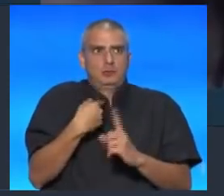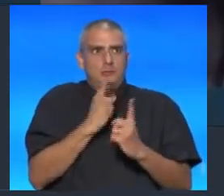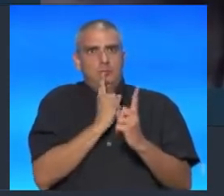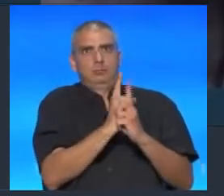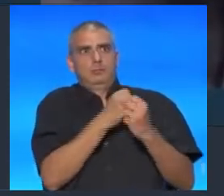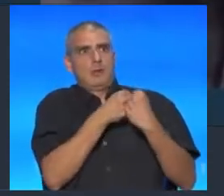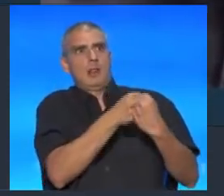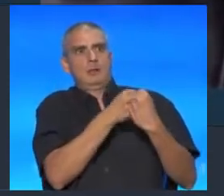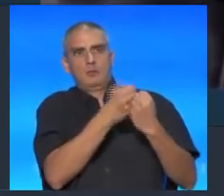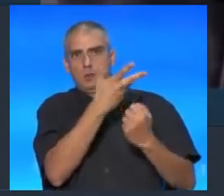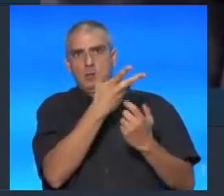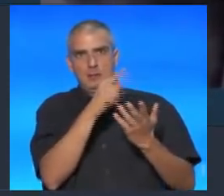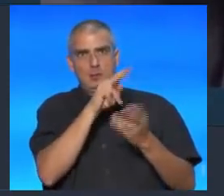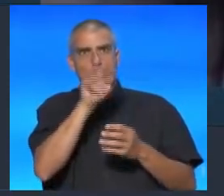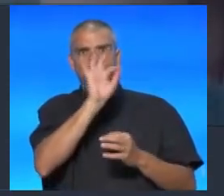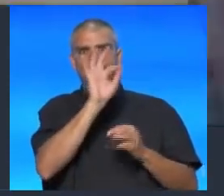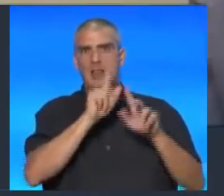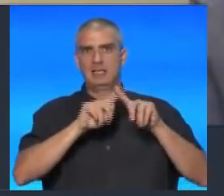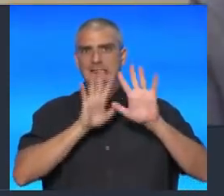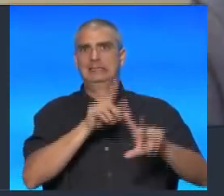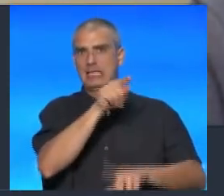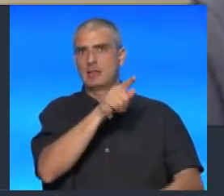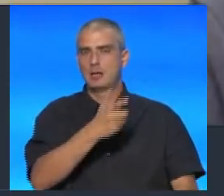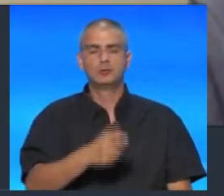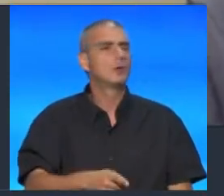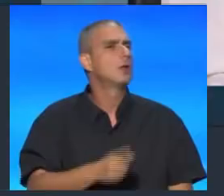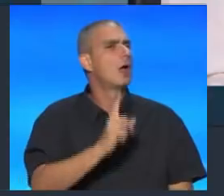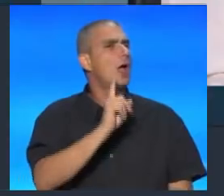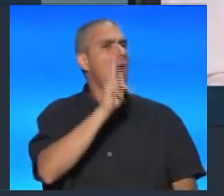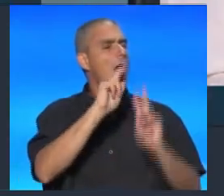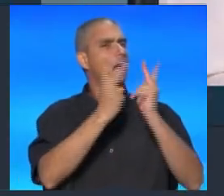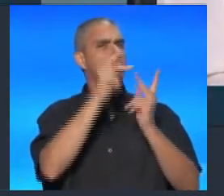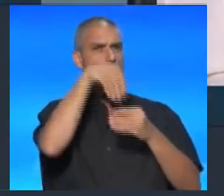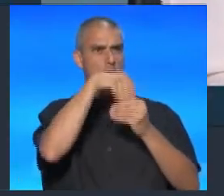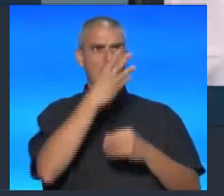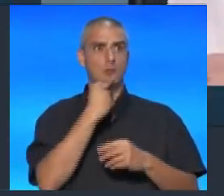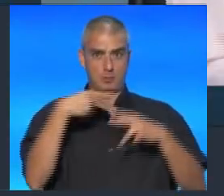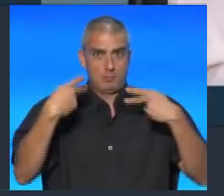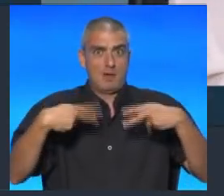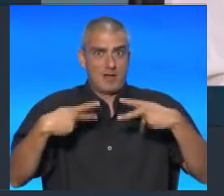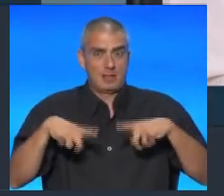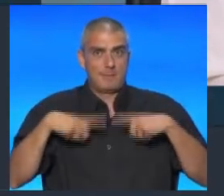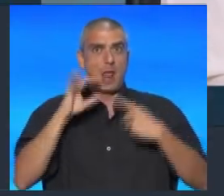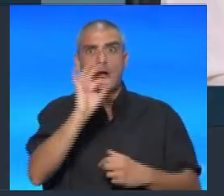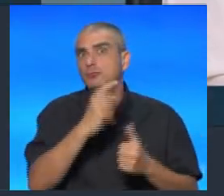the object of this hate. Are the people in your community are fearing for their